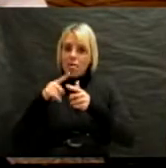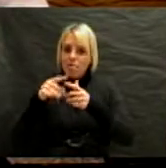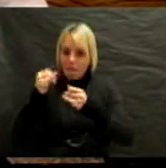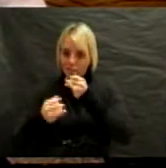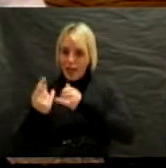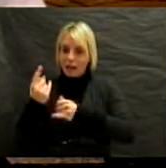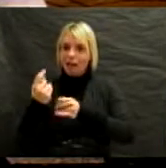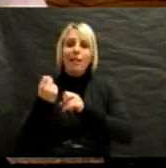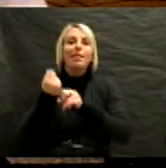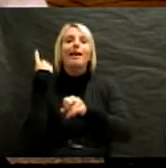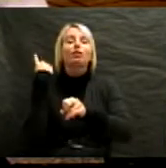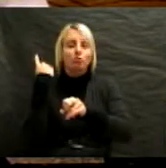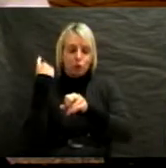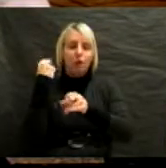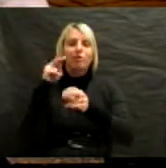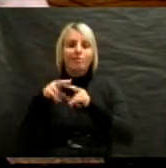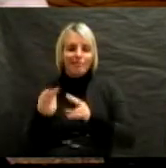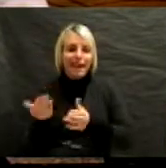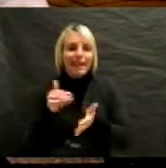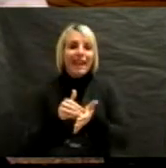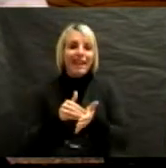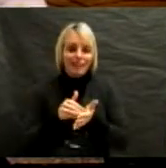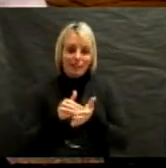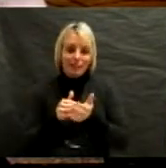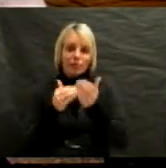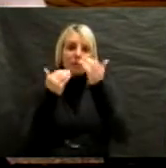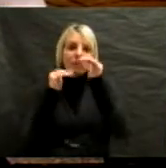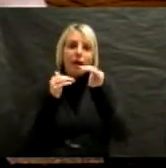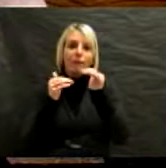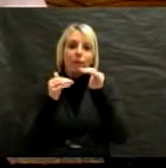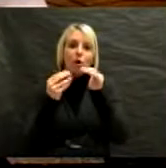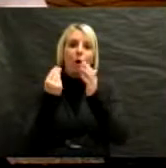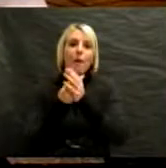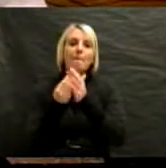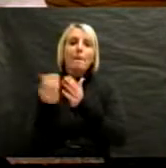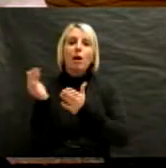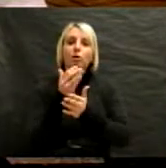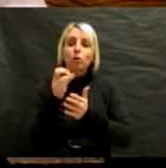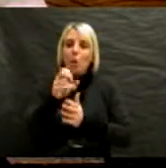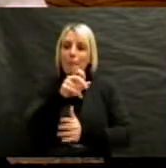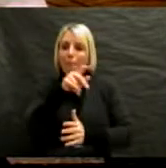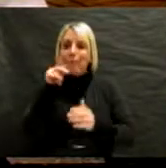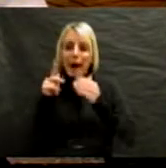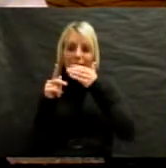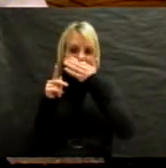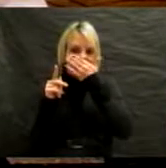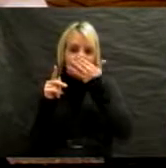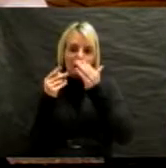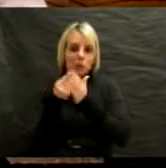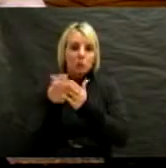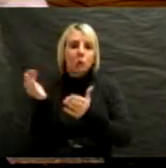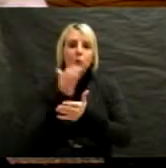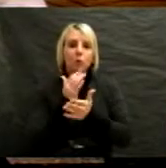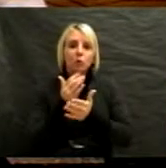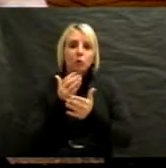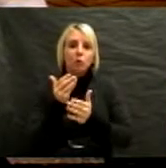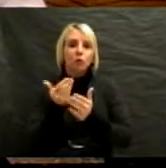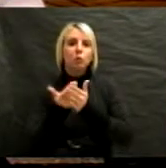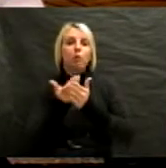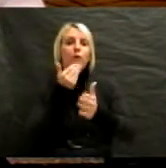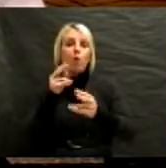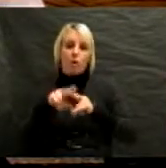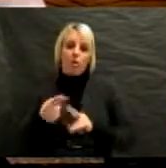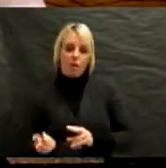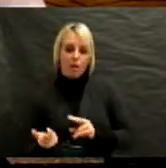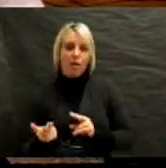this level would reinstate the salaries to what they were prior to the, 2 years ago. prior to this past year, 2